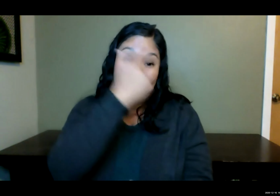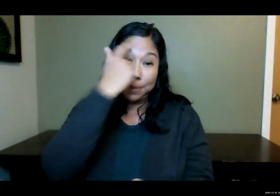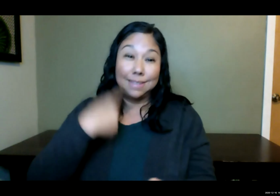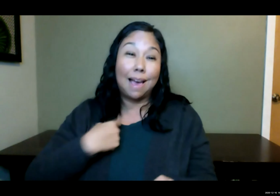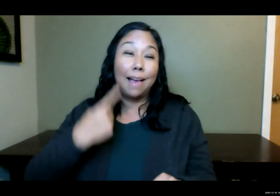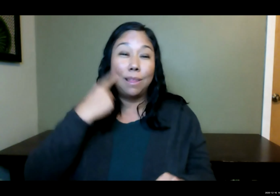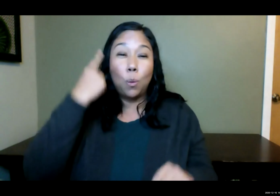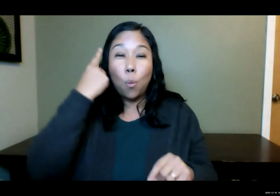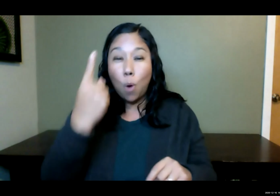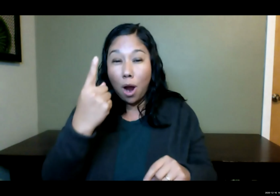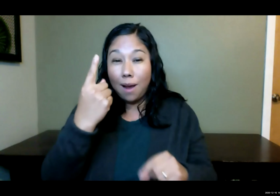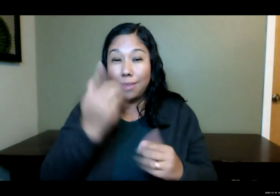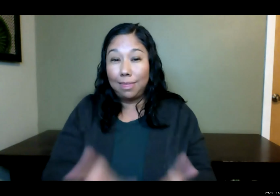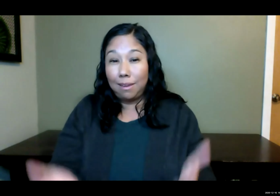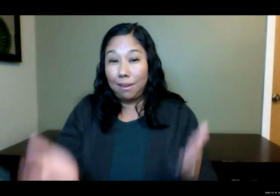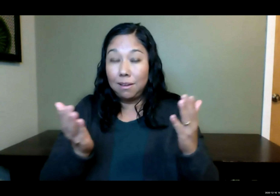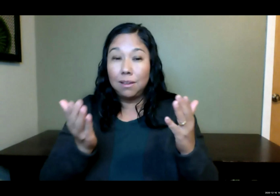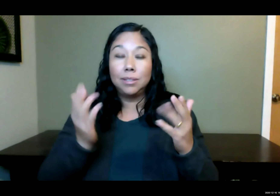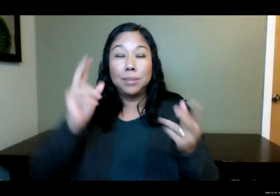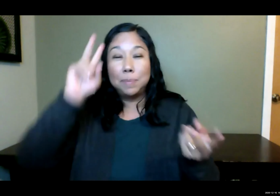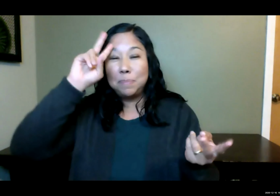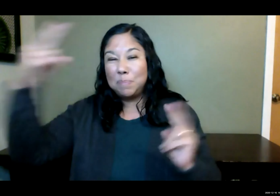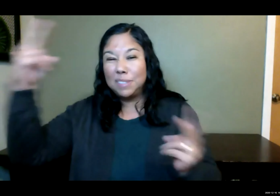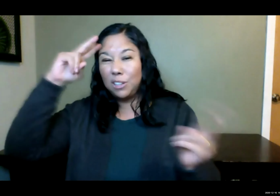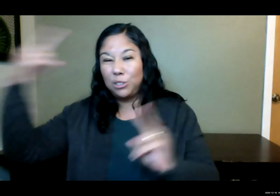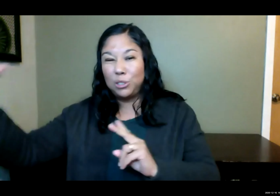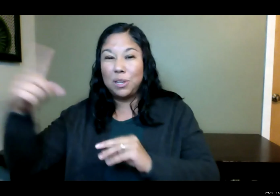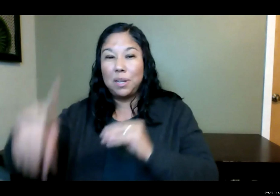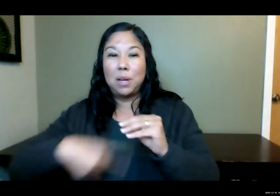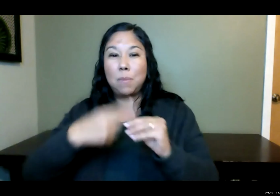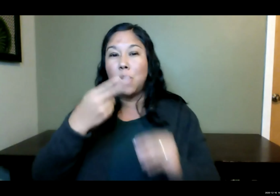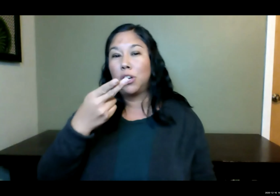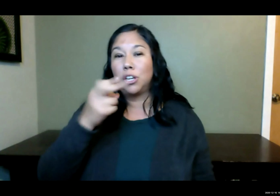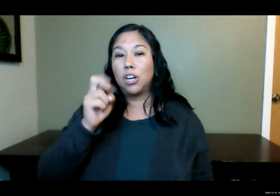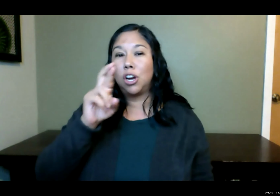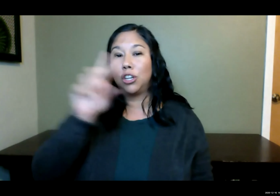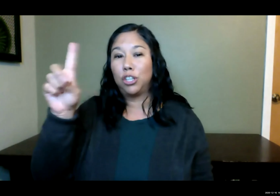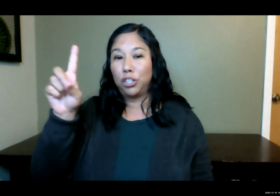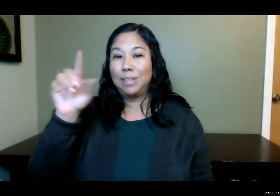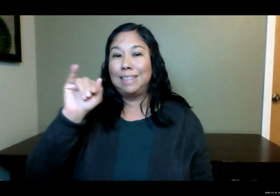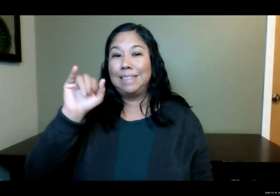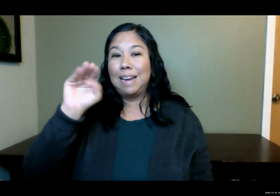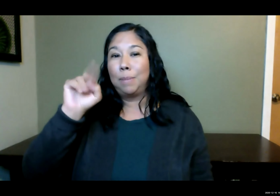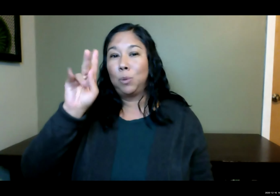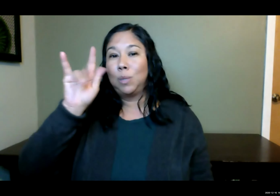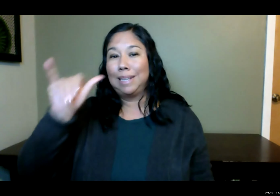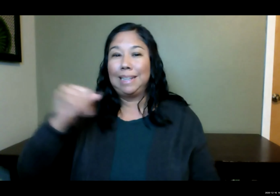that is misunderstood about herd immunity is that even though,